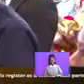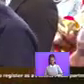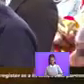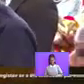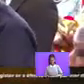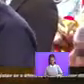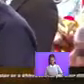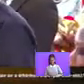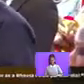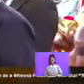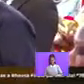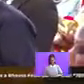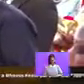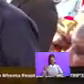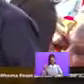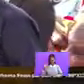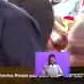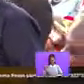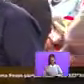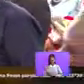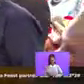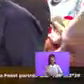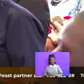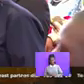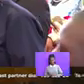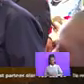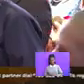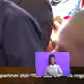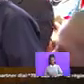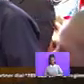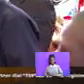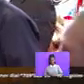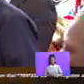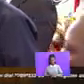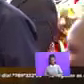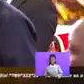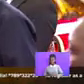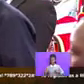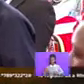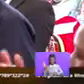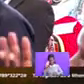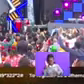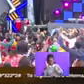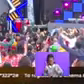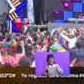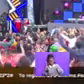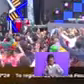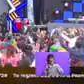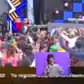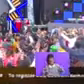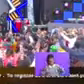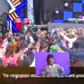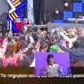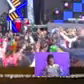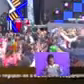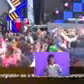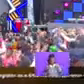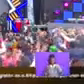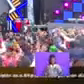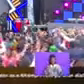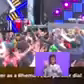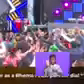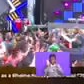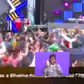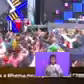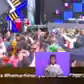pass hey is there some millionaire in the house is there